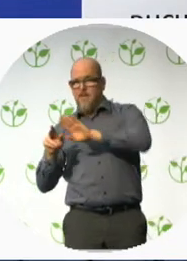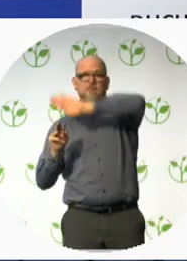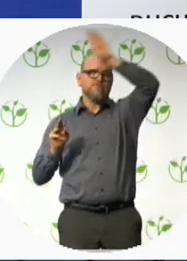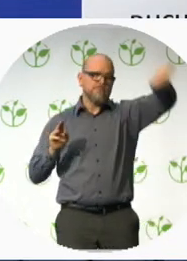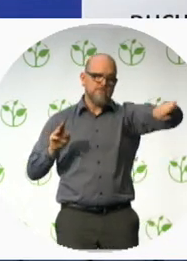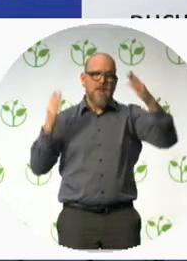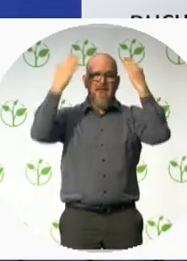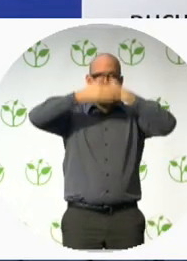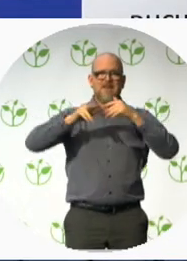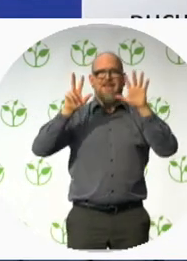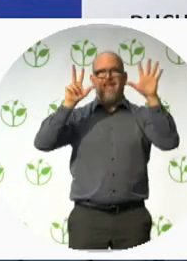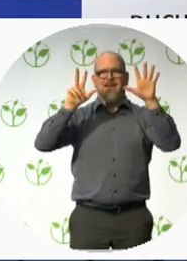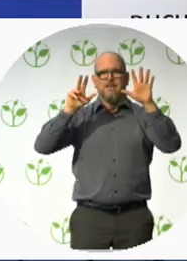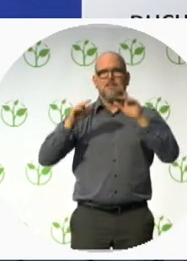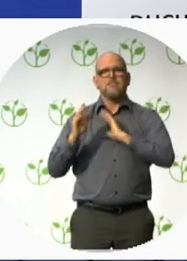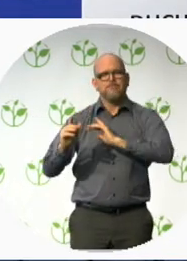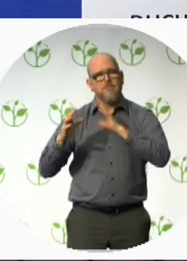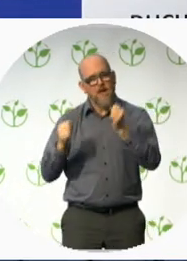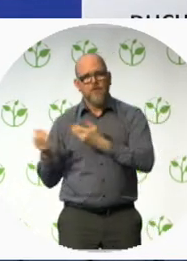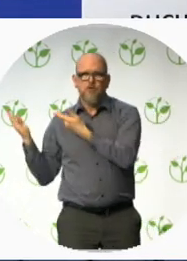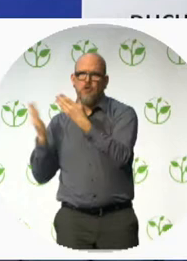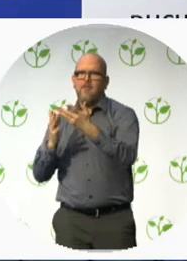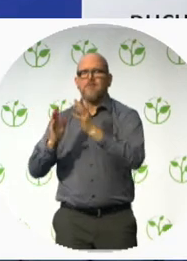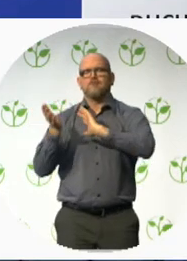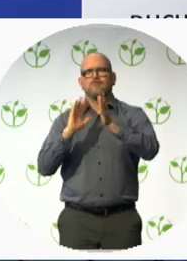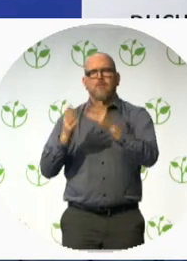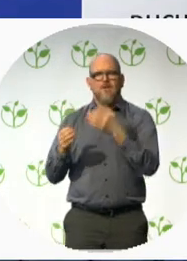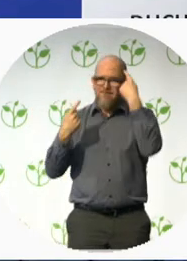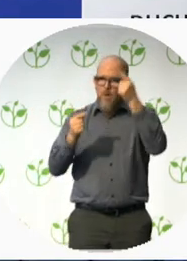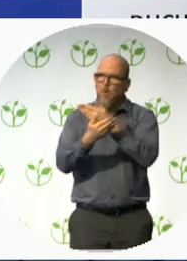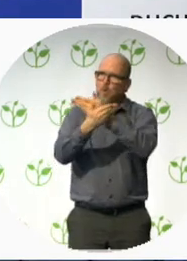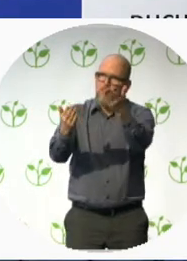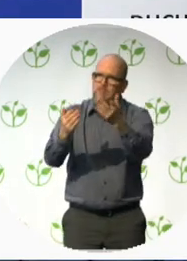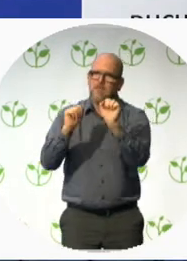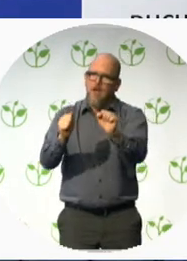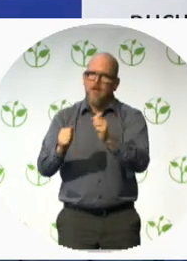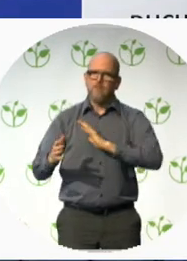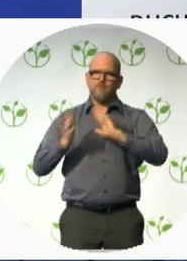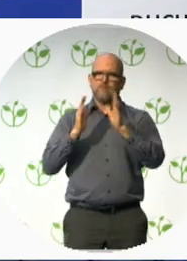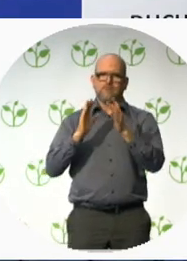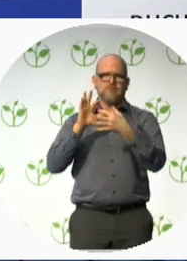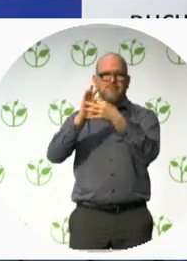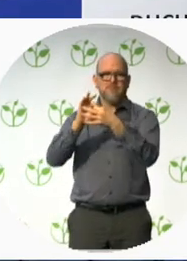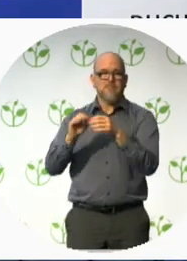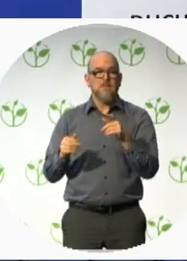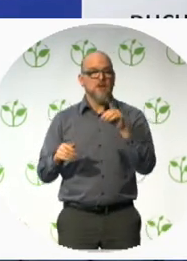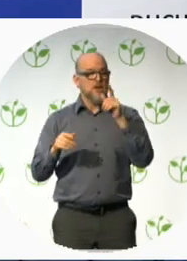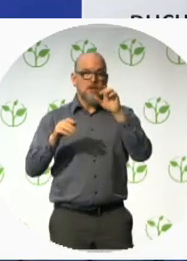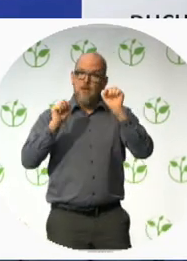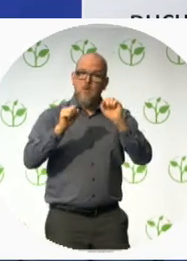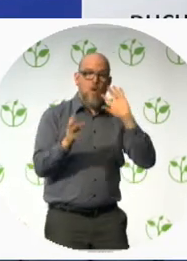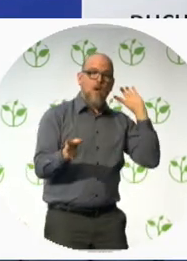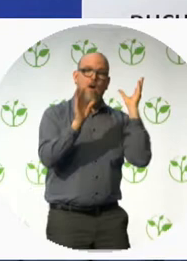We offer the complete product range of Bank Austria, and this saves valuable